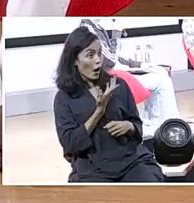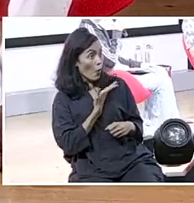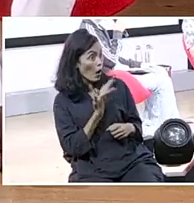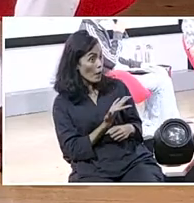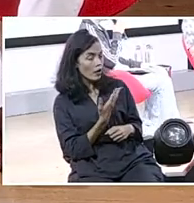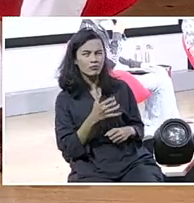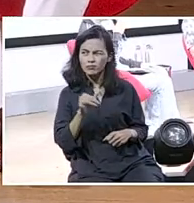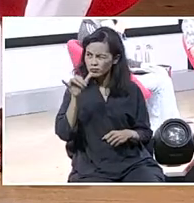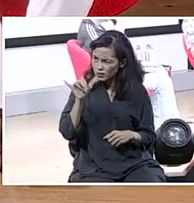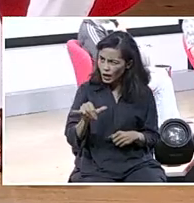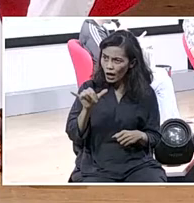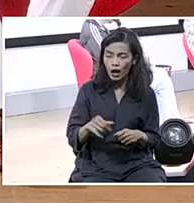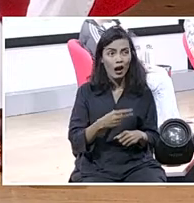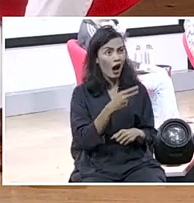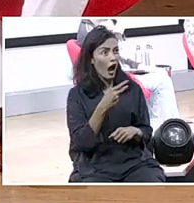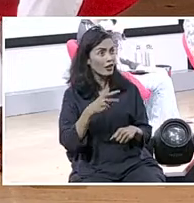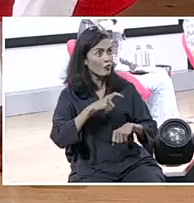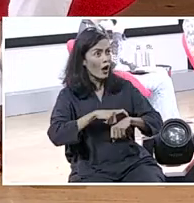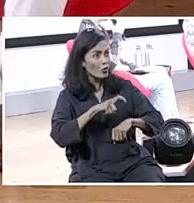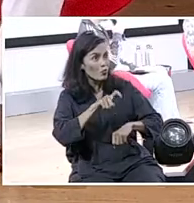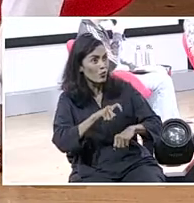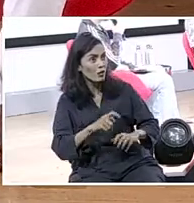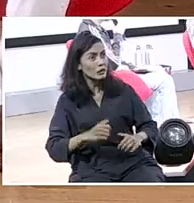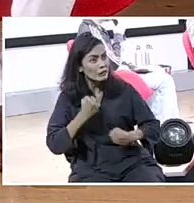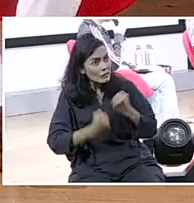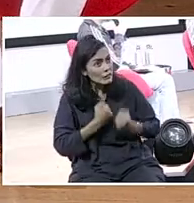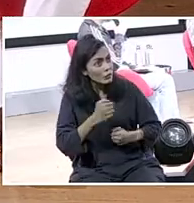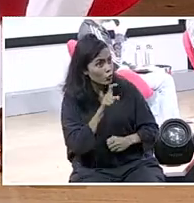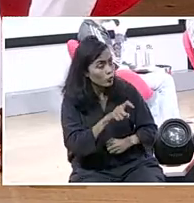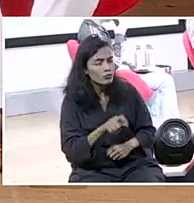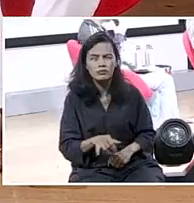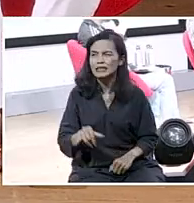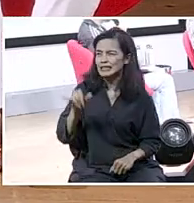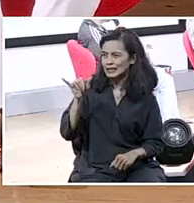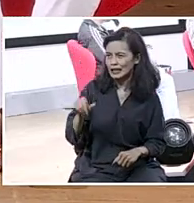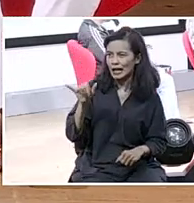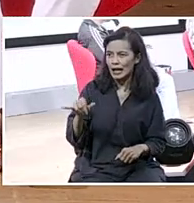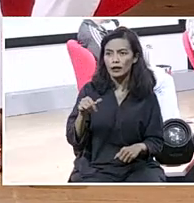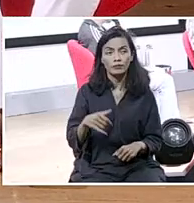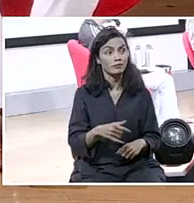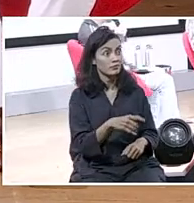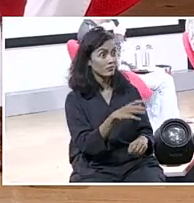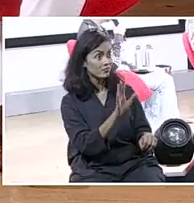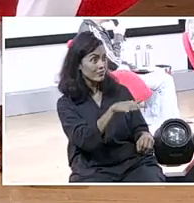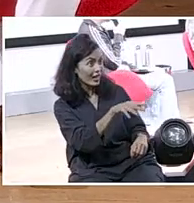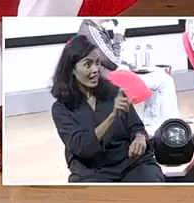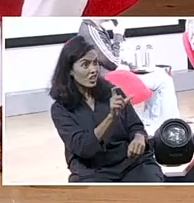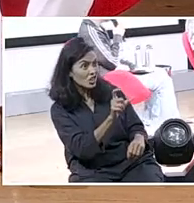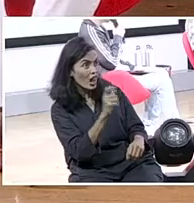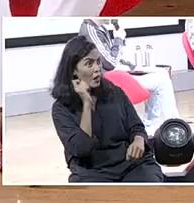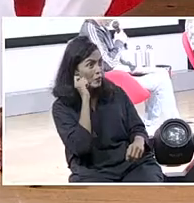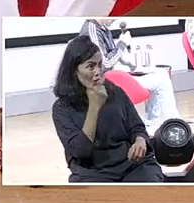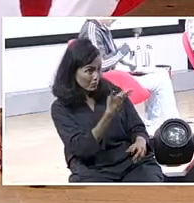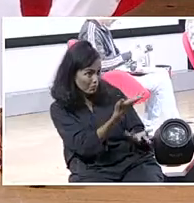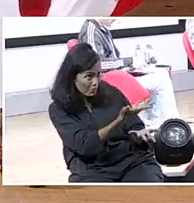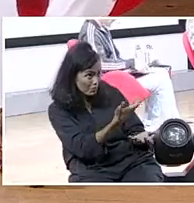So it's a journey. Yeah. Crystal, we're going back to you. Are you want to go back with the other question? Yes, please. And then...